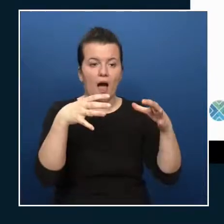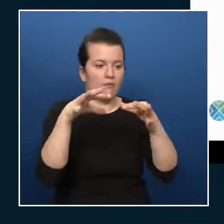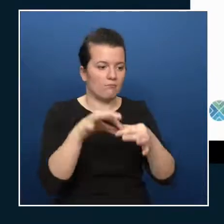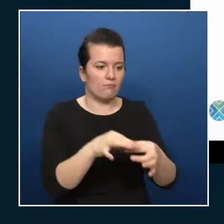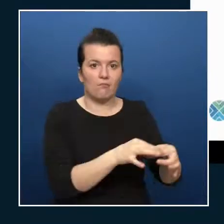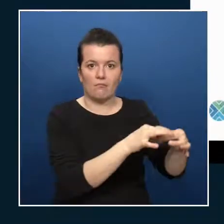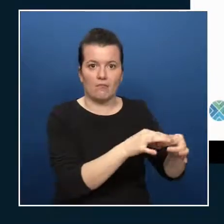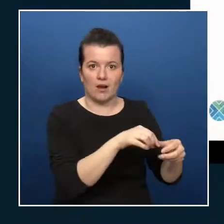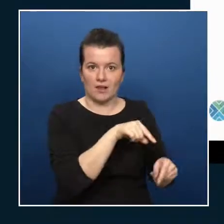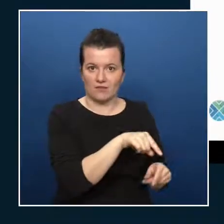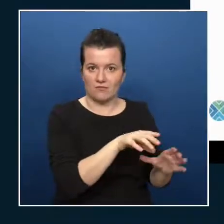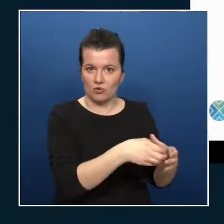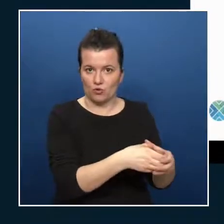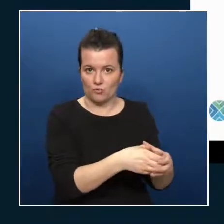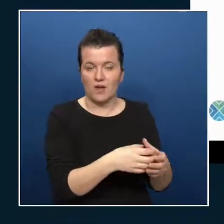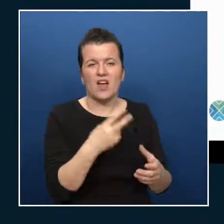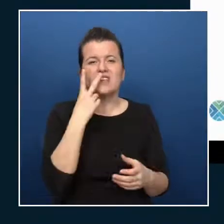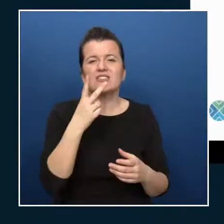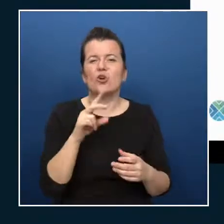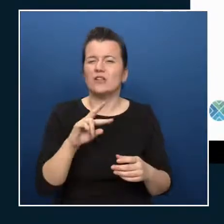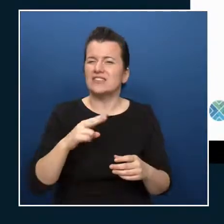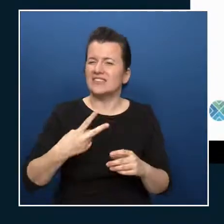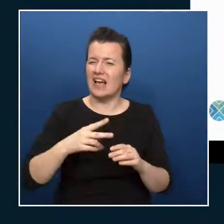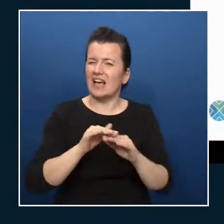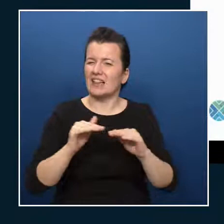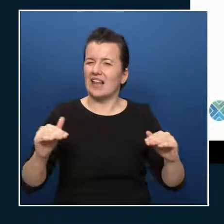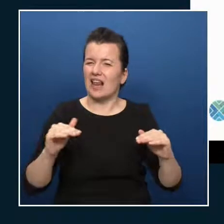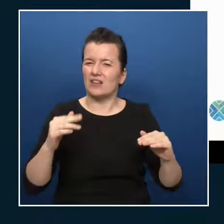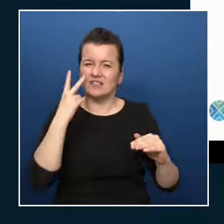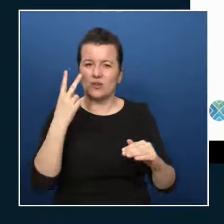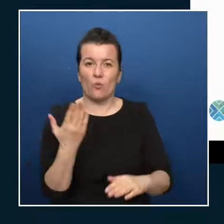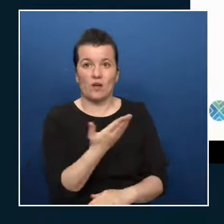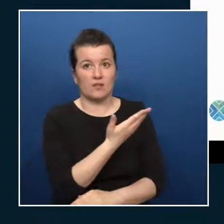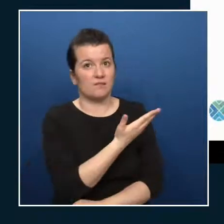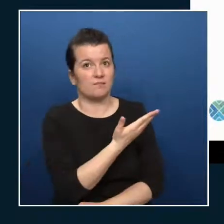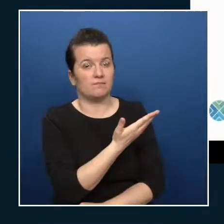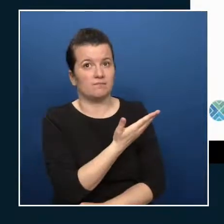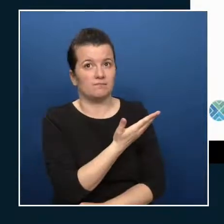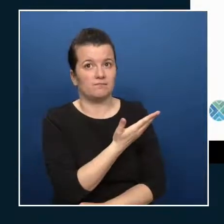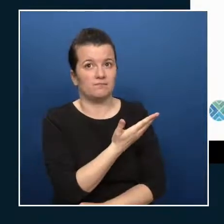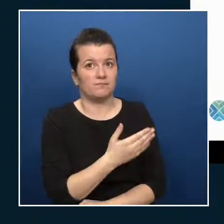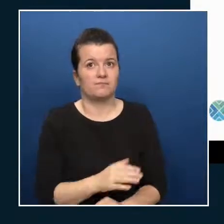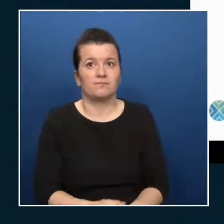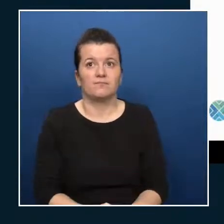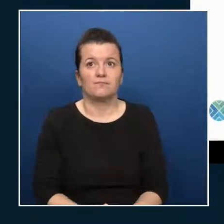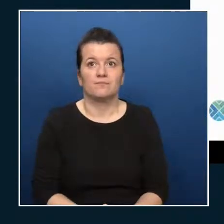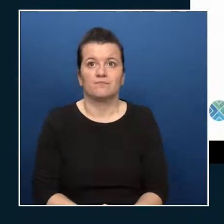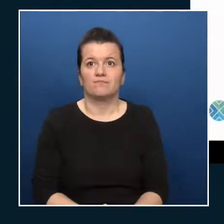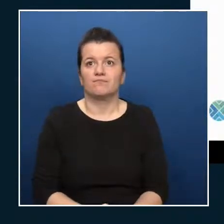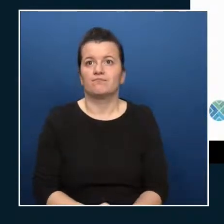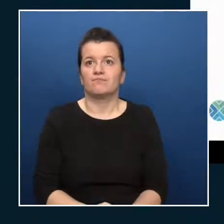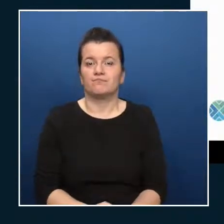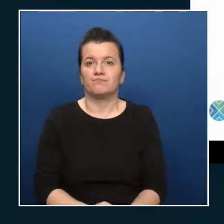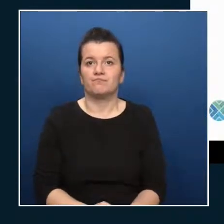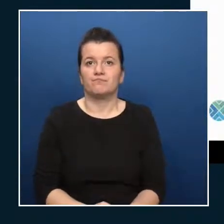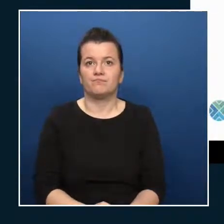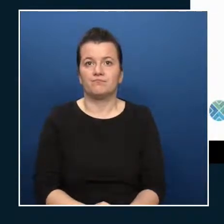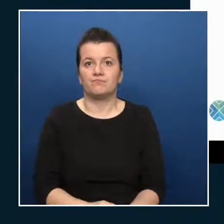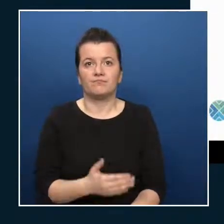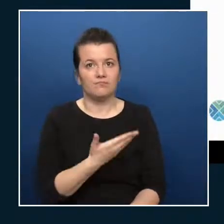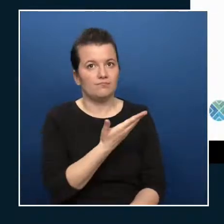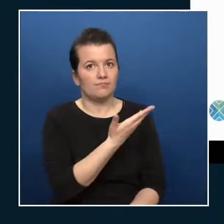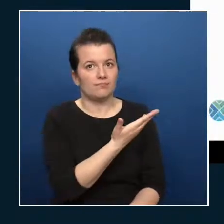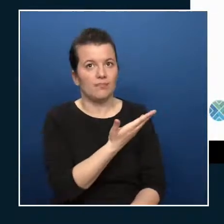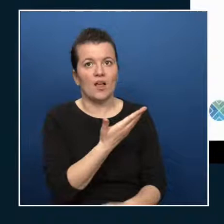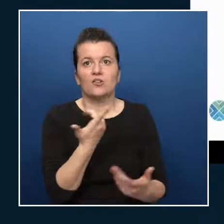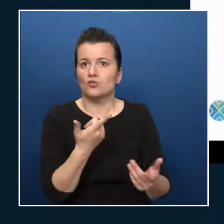So in this layer, we're going to look at enterprise scale landing zones, or also known as landing zones, specifically managed groups